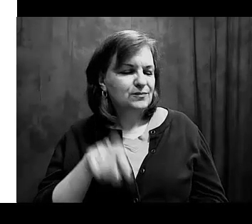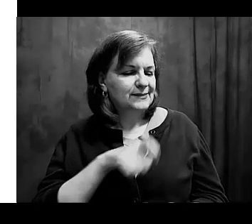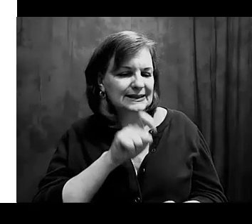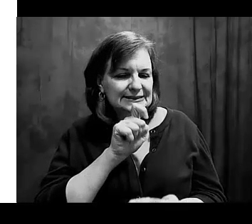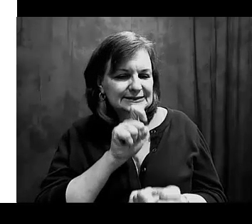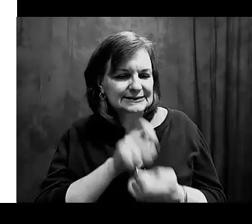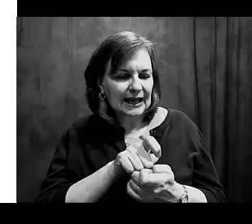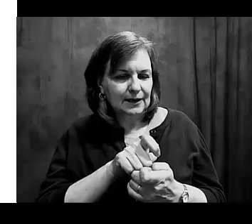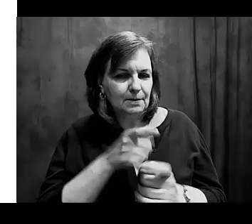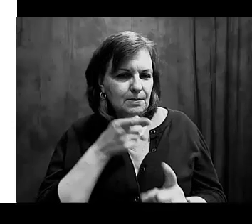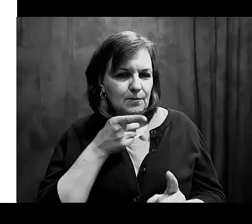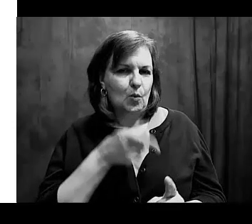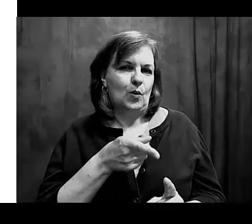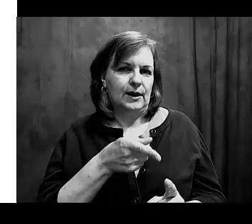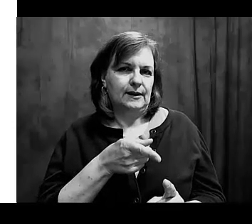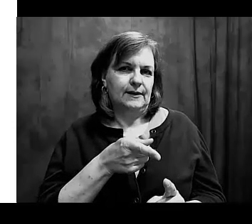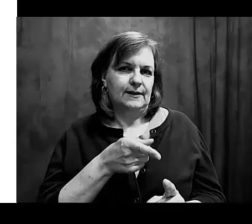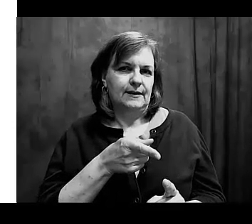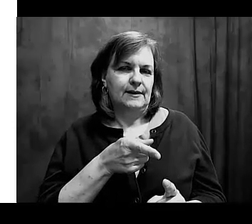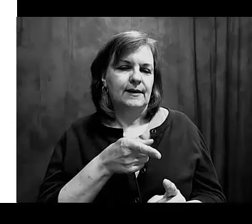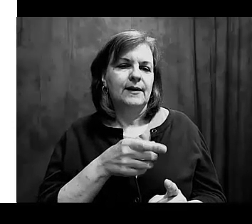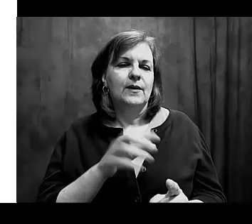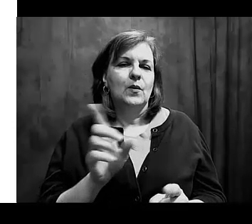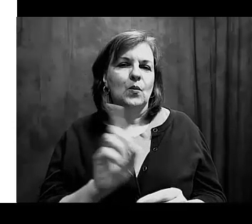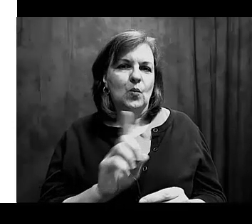you would actually have better precision